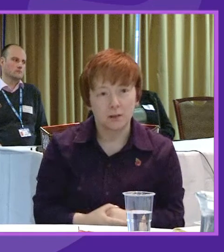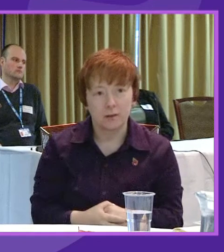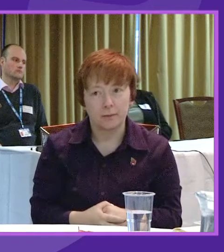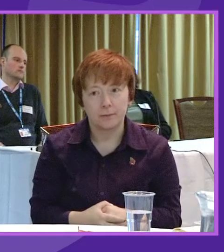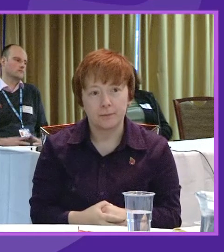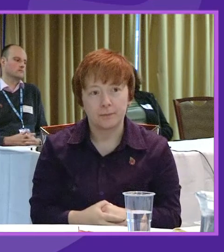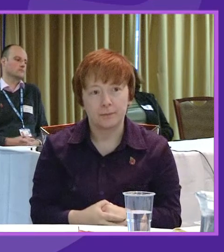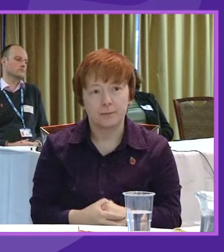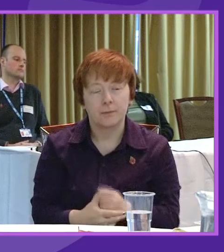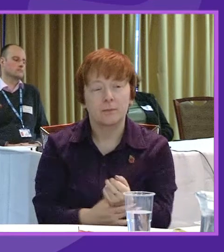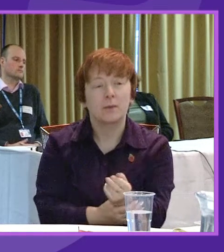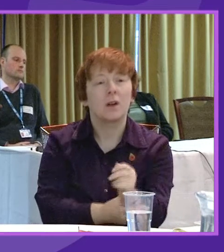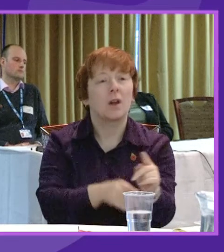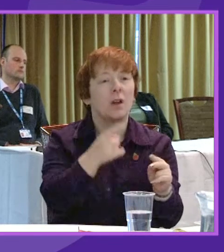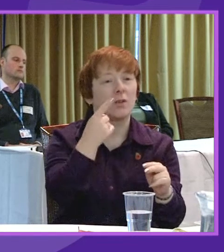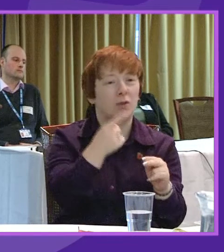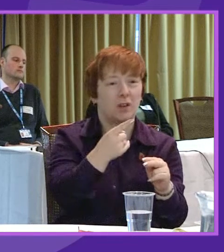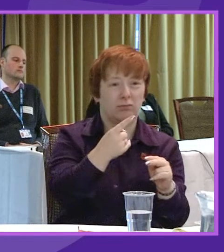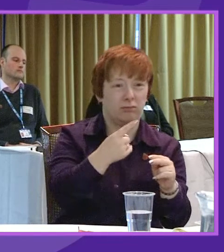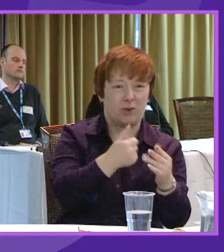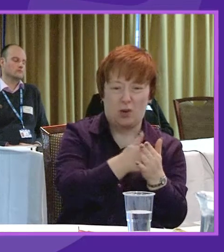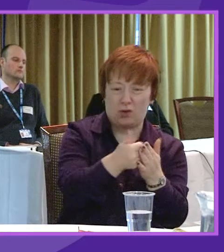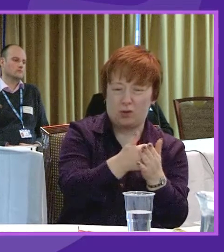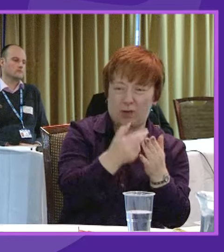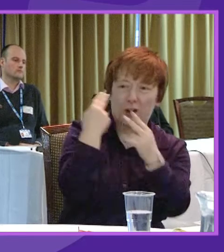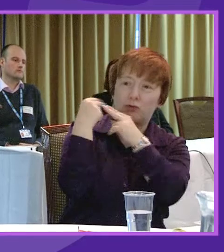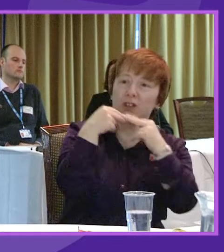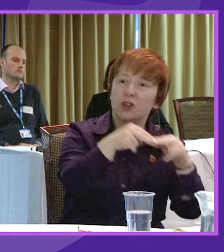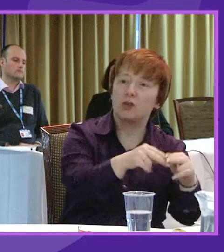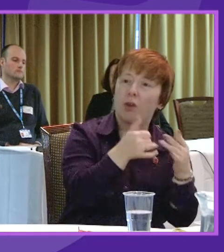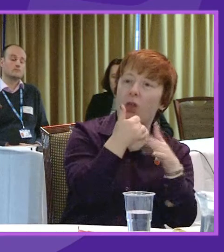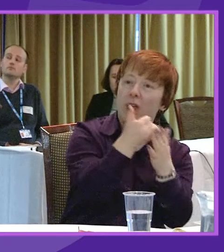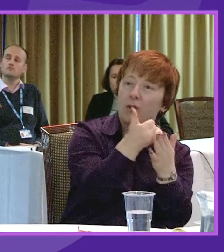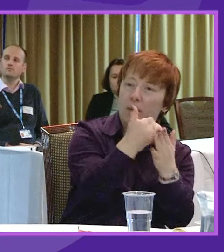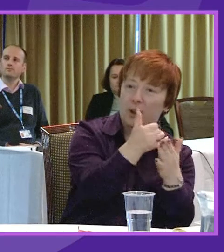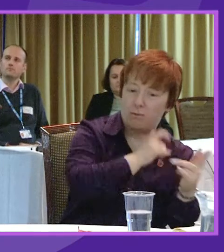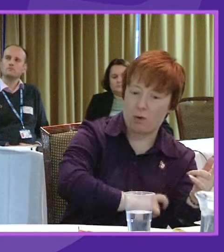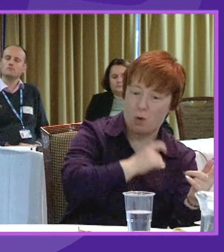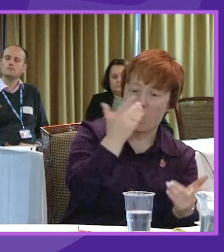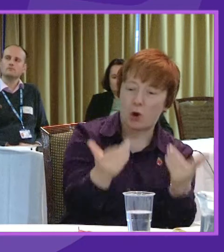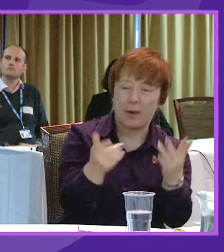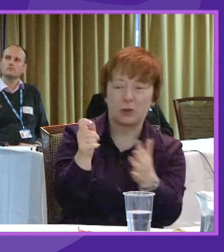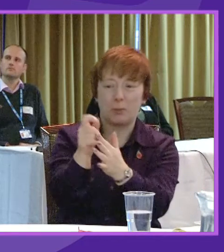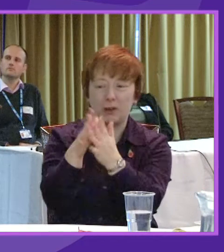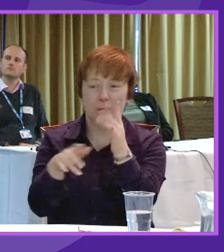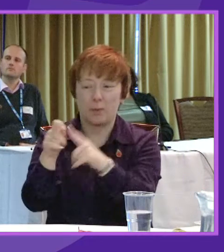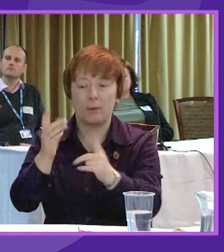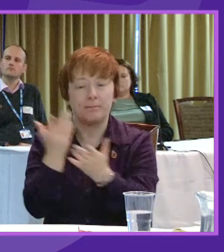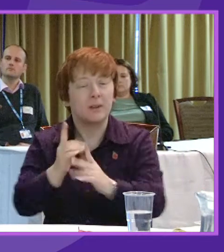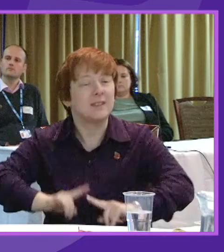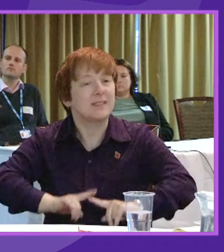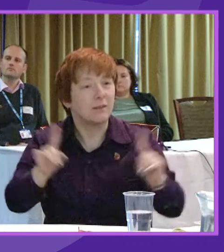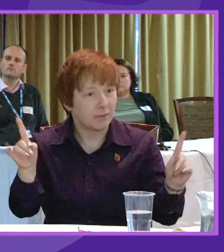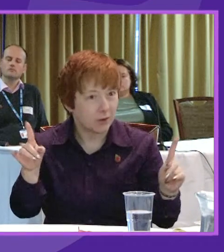The PWP role is very different to a lot of more traditional therapy roles in terms of the number of people seen in a working day and the challenges of working briefly